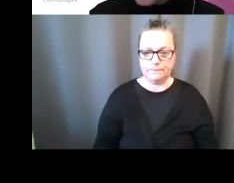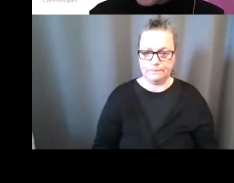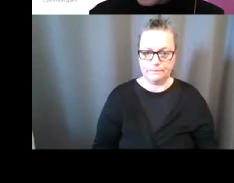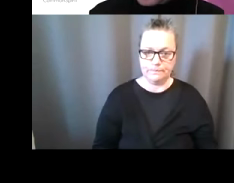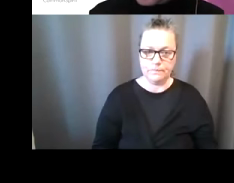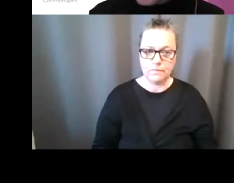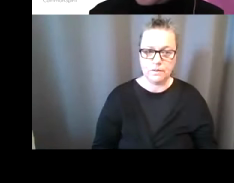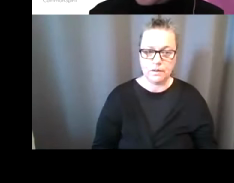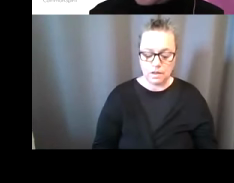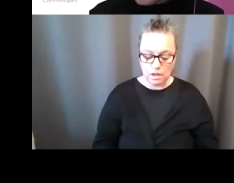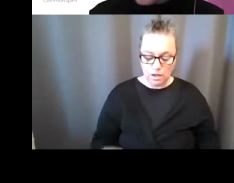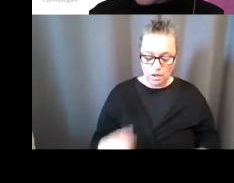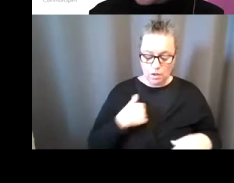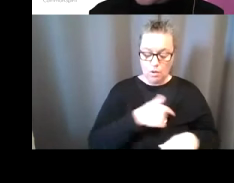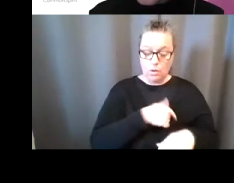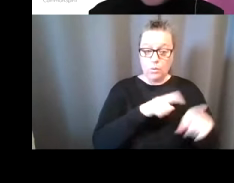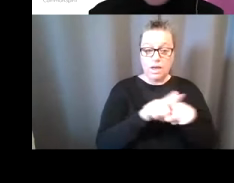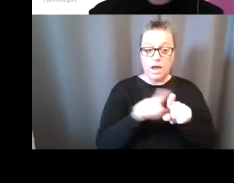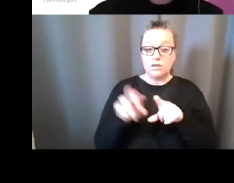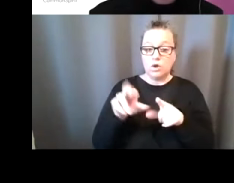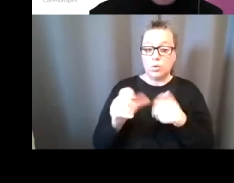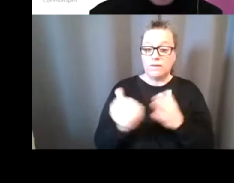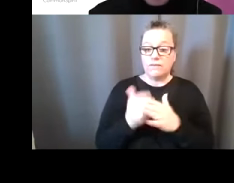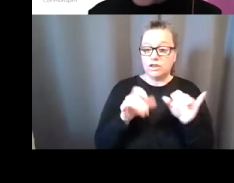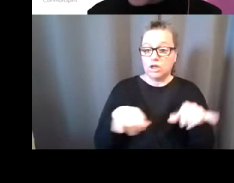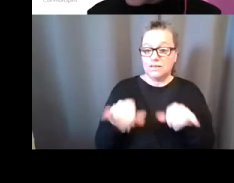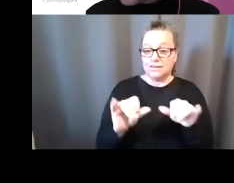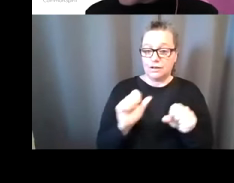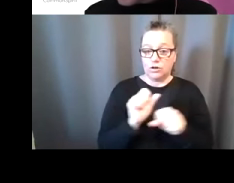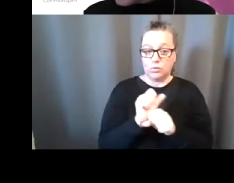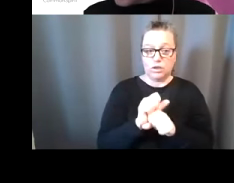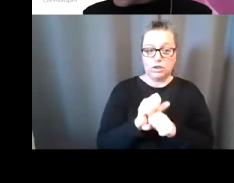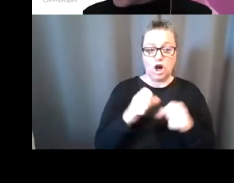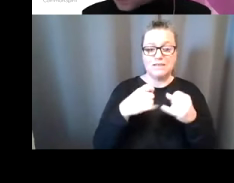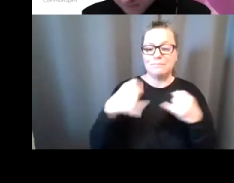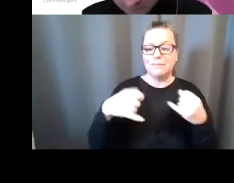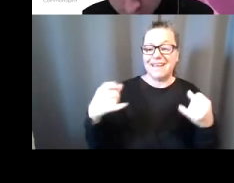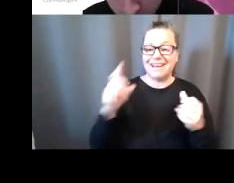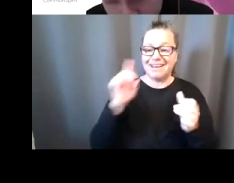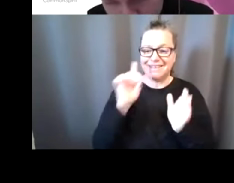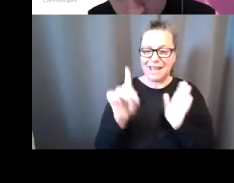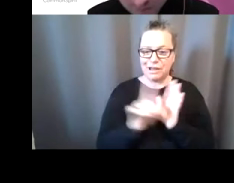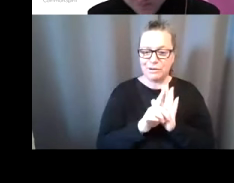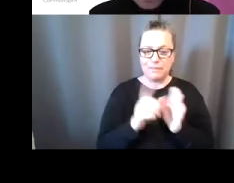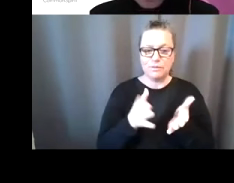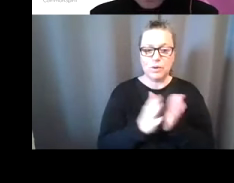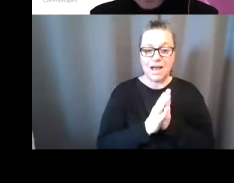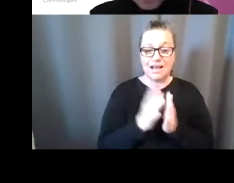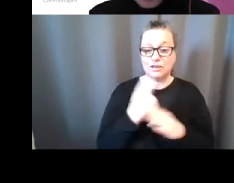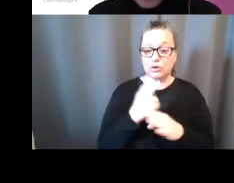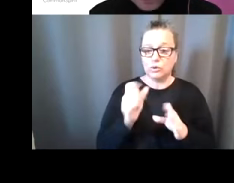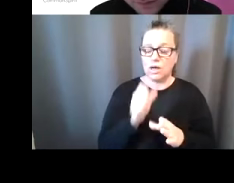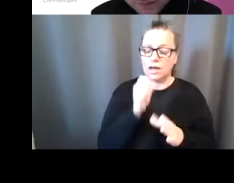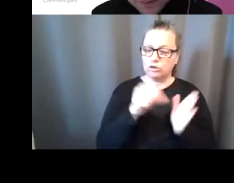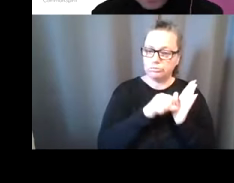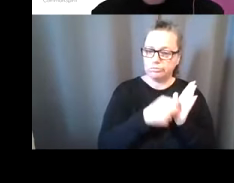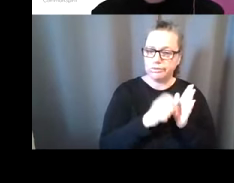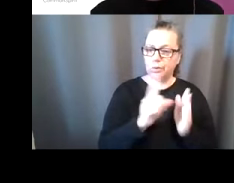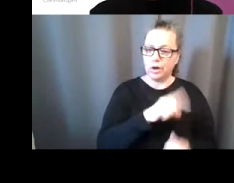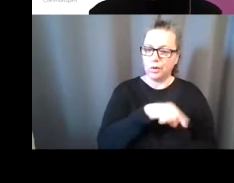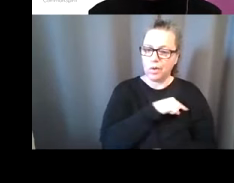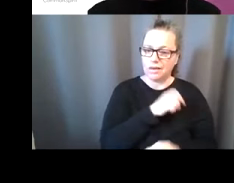We also refreshed our standard worksheet, or otherwise known as spaghetti diagram, by asking users to not just call out where quality or